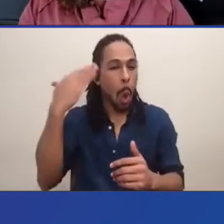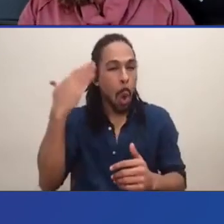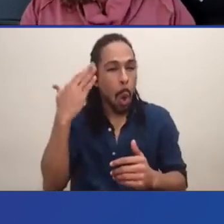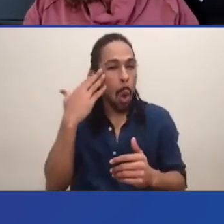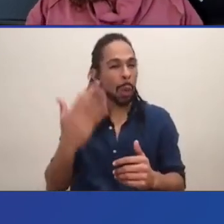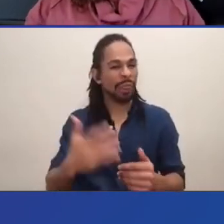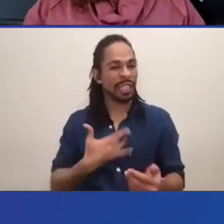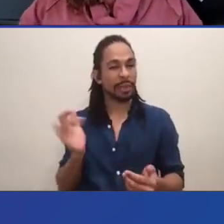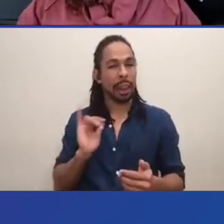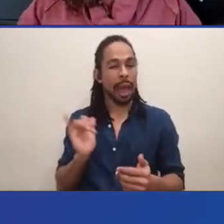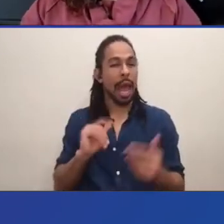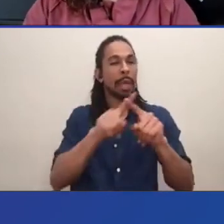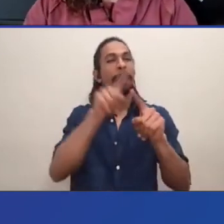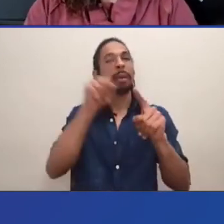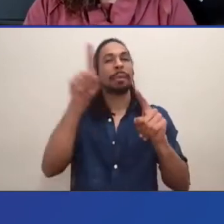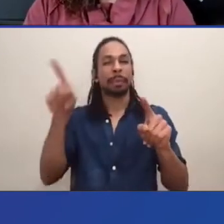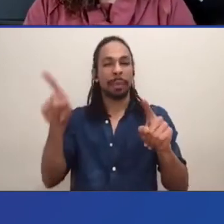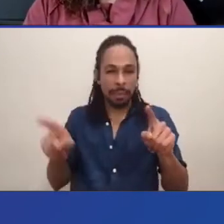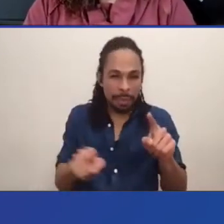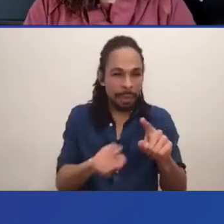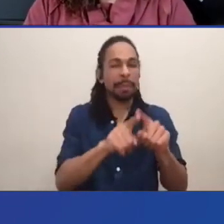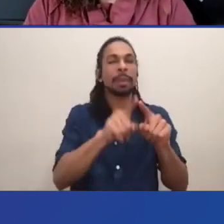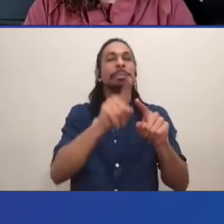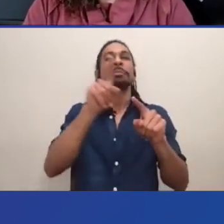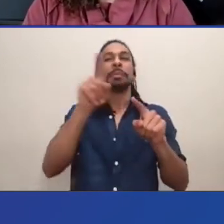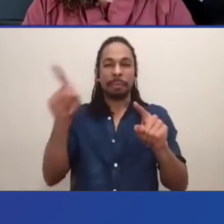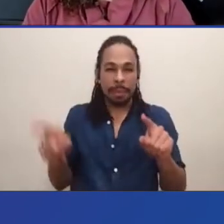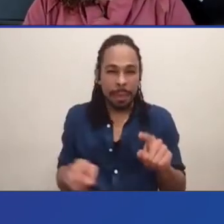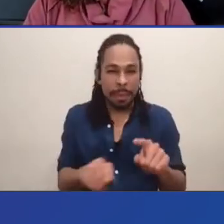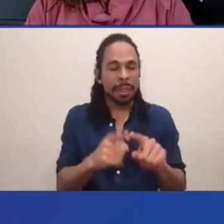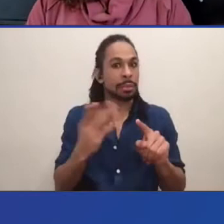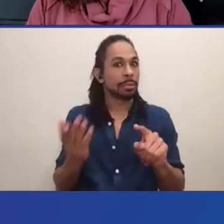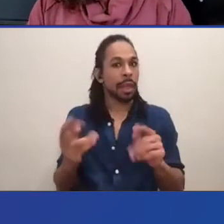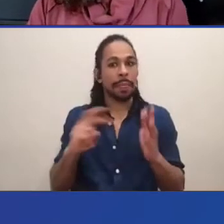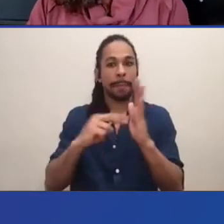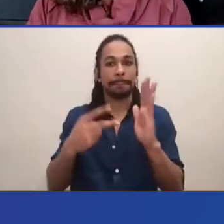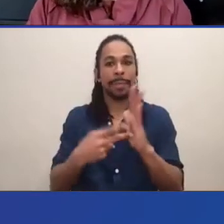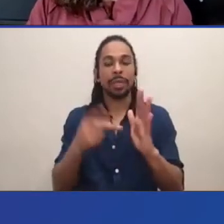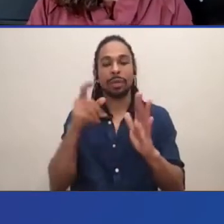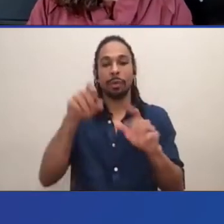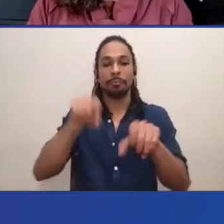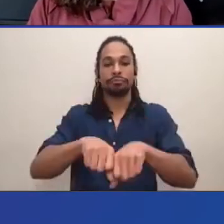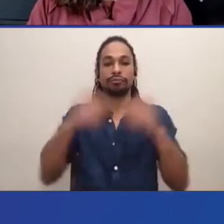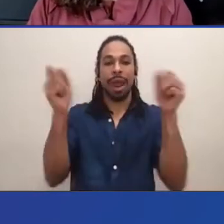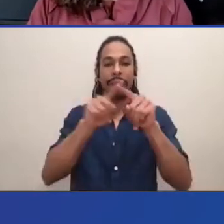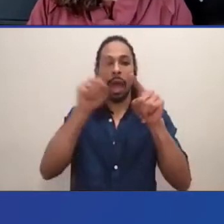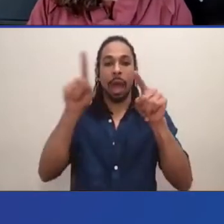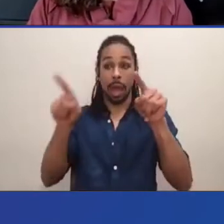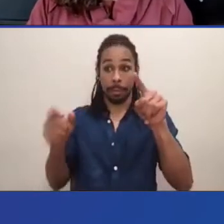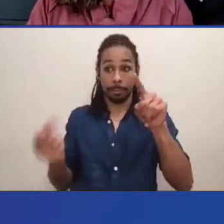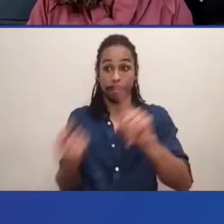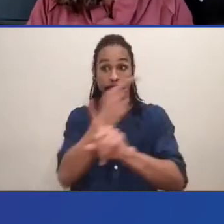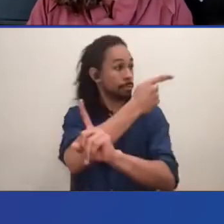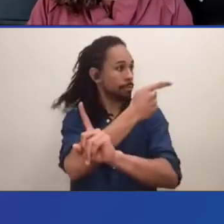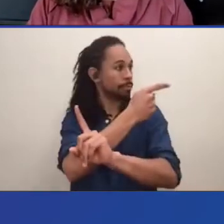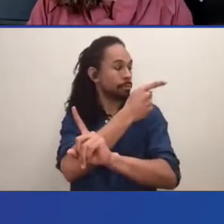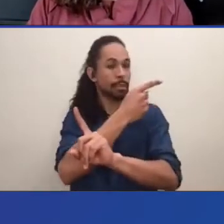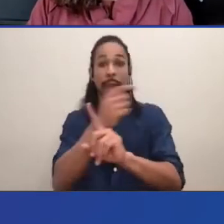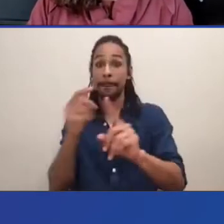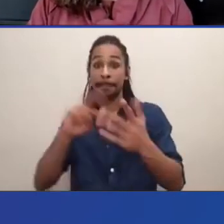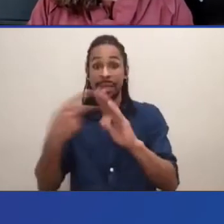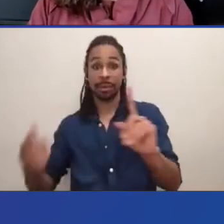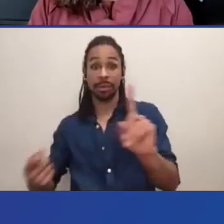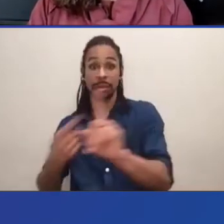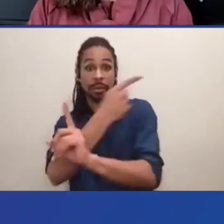this, and breaking that is going towards something that we don't know, that we